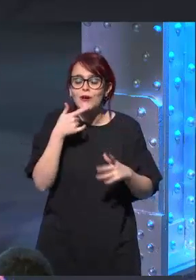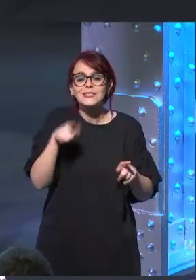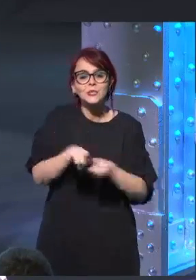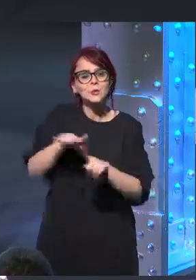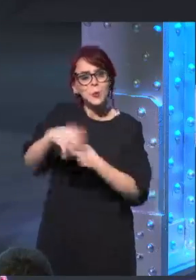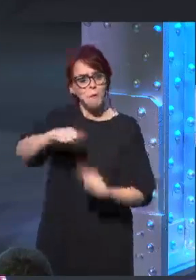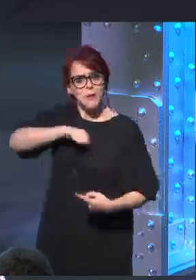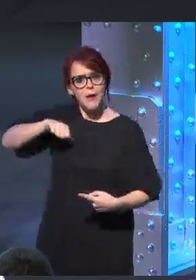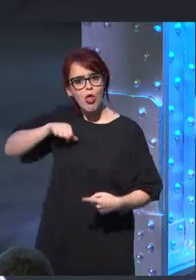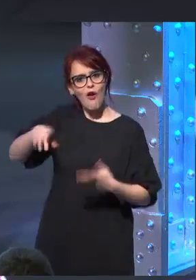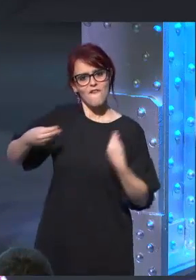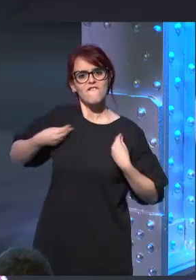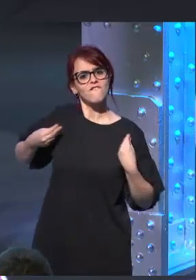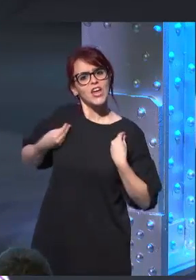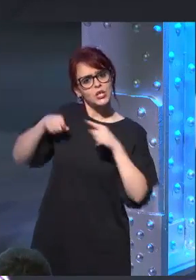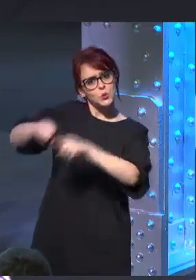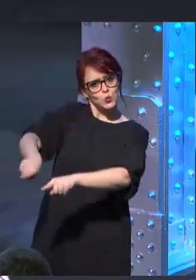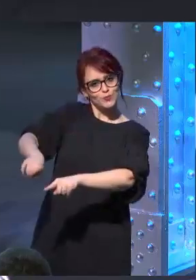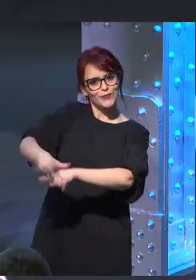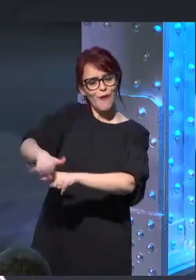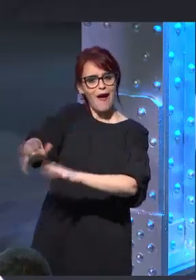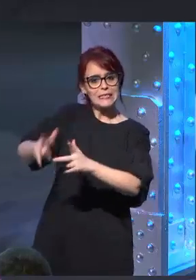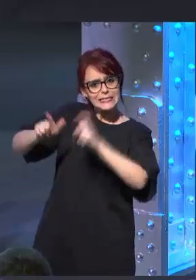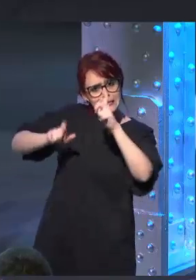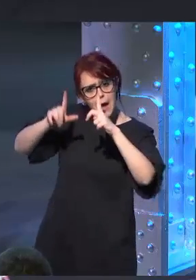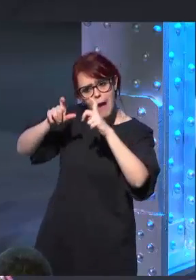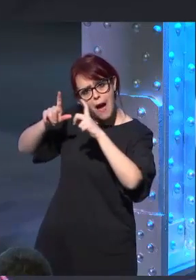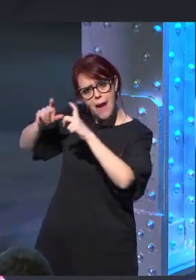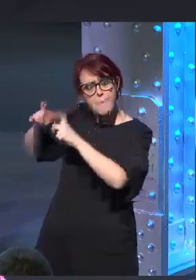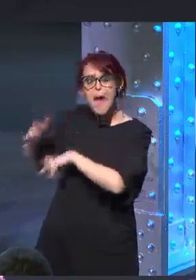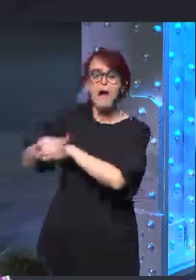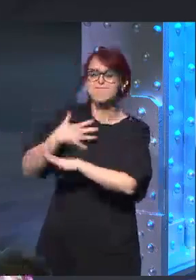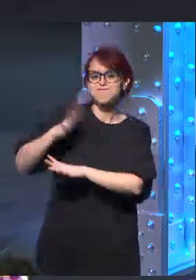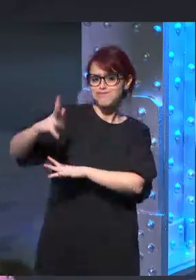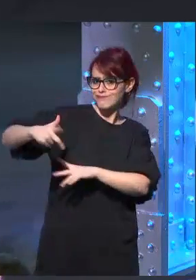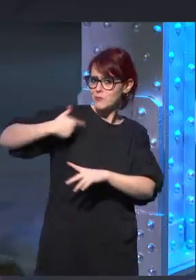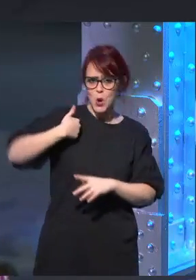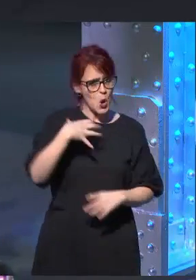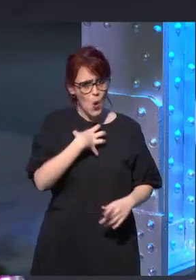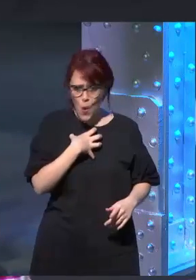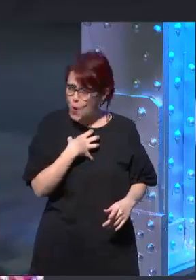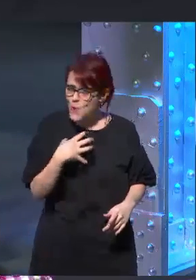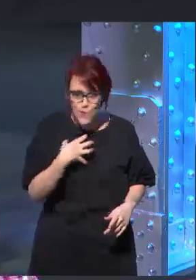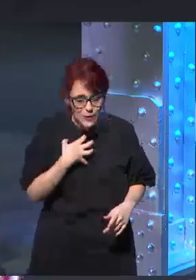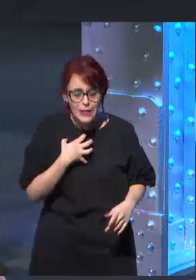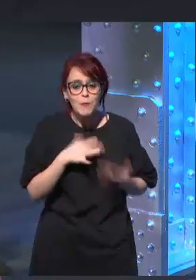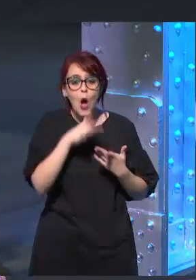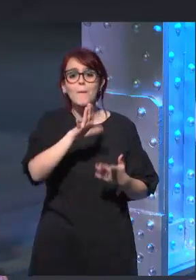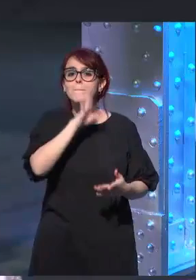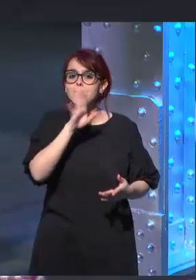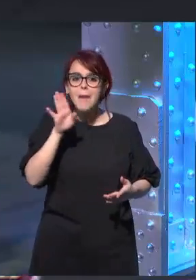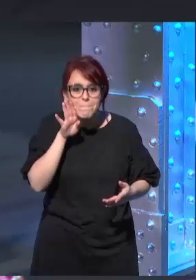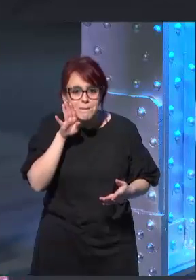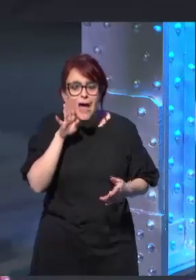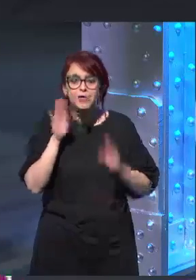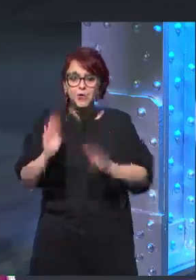invade their privacy. There has been a recent judgment that says that a mother concerned for